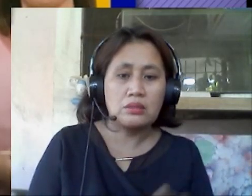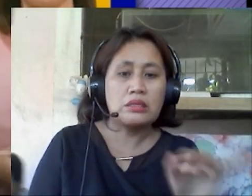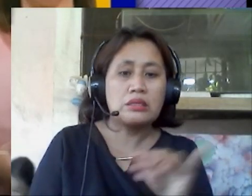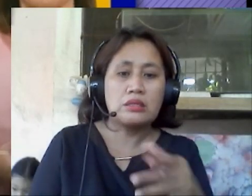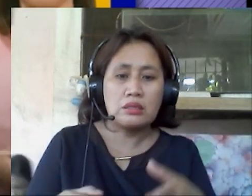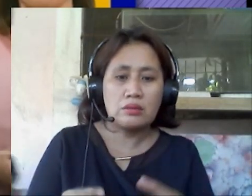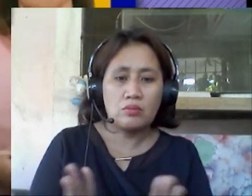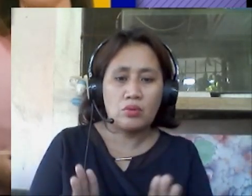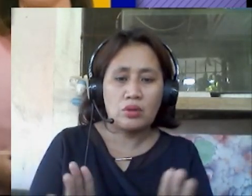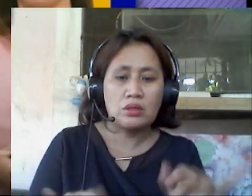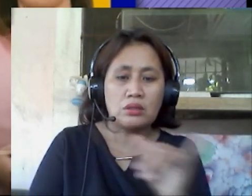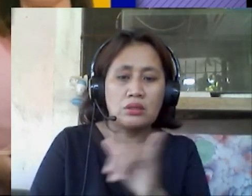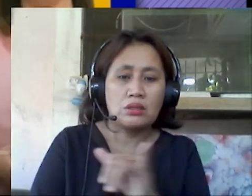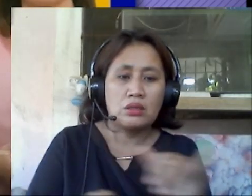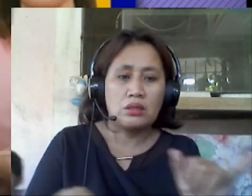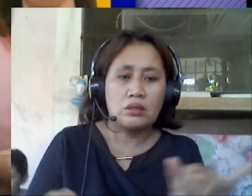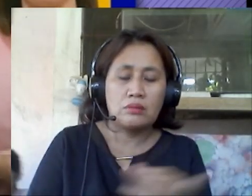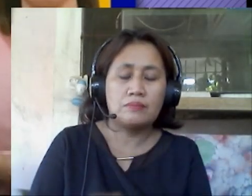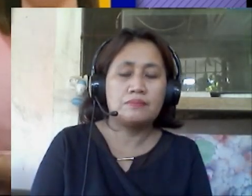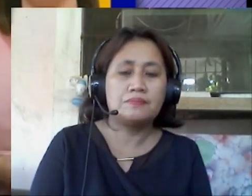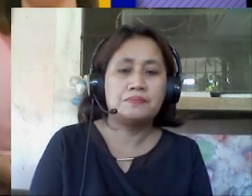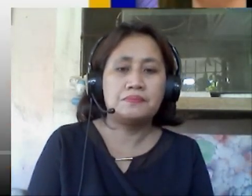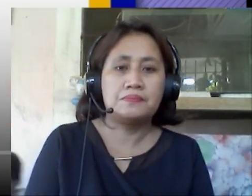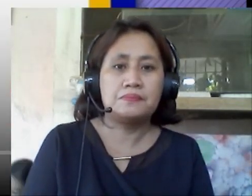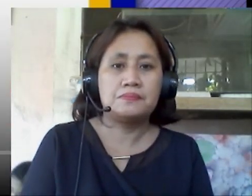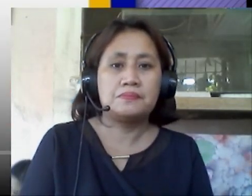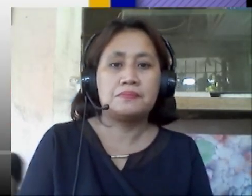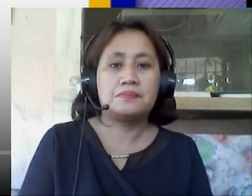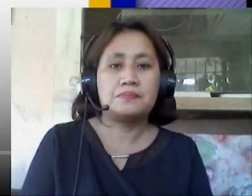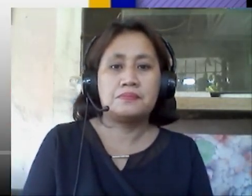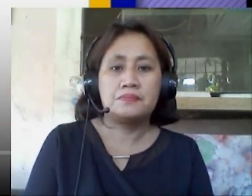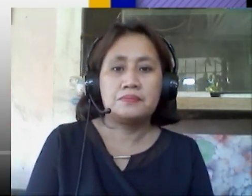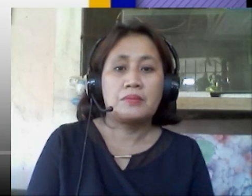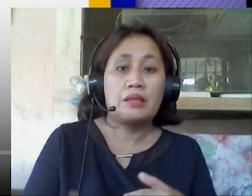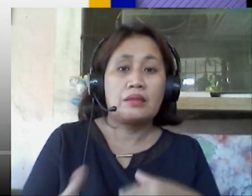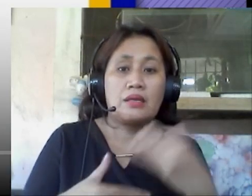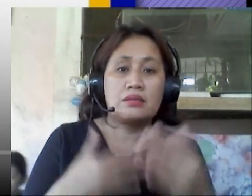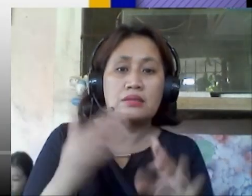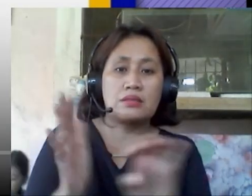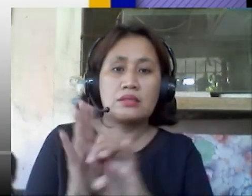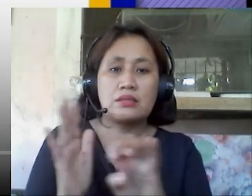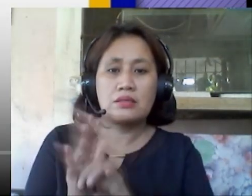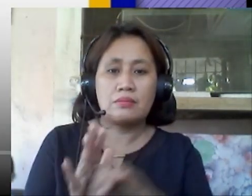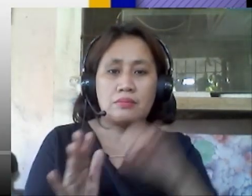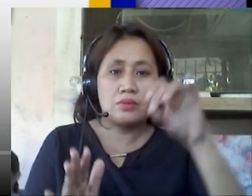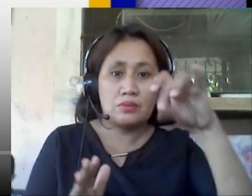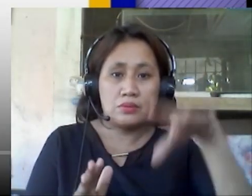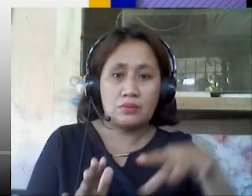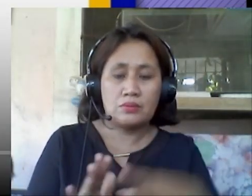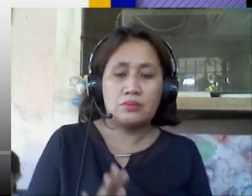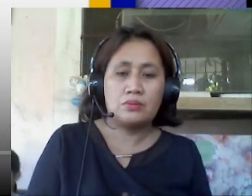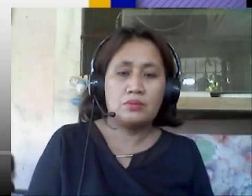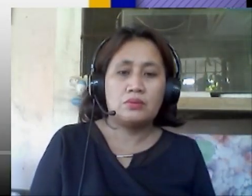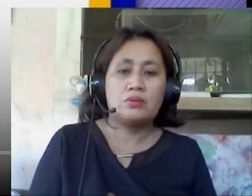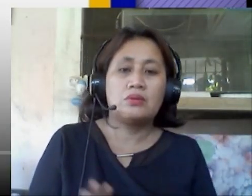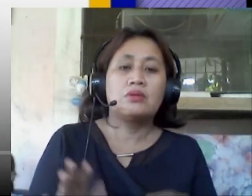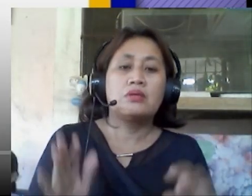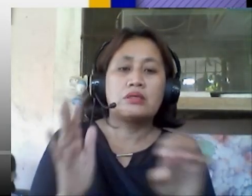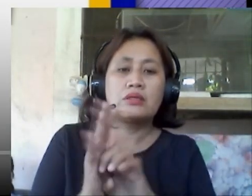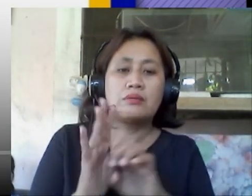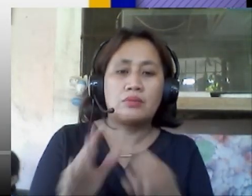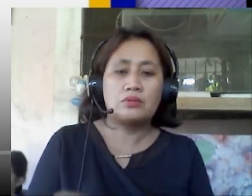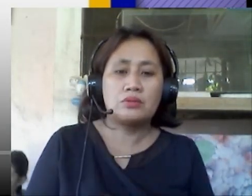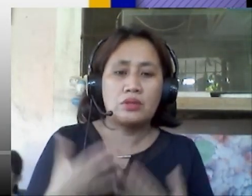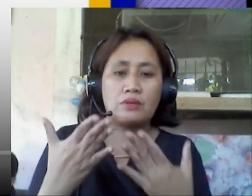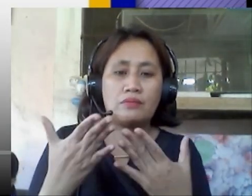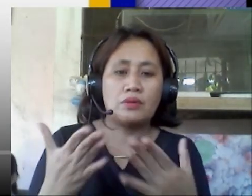way, likewise, and resembling. Next is example clue. Samples are provided